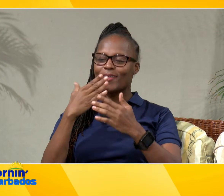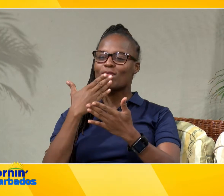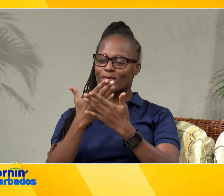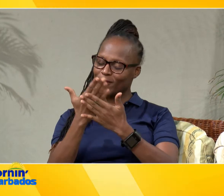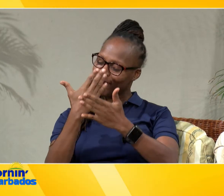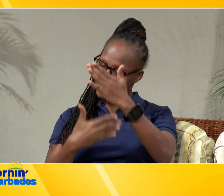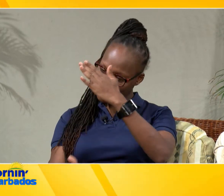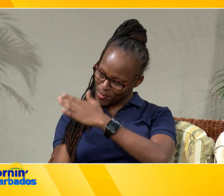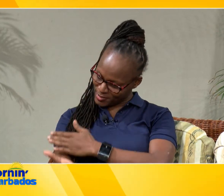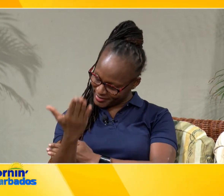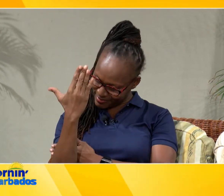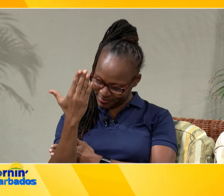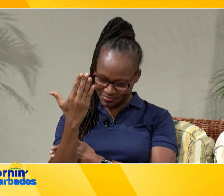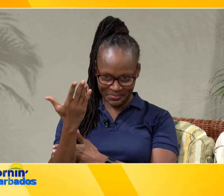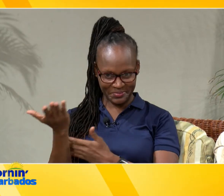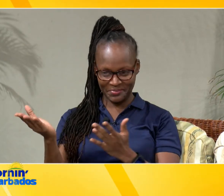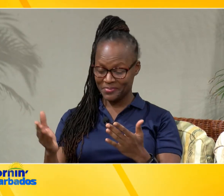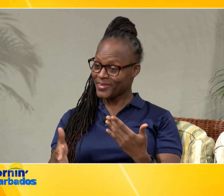the alphabet.